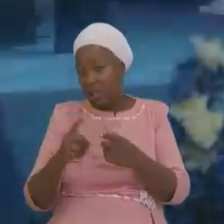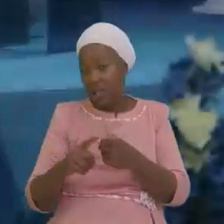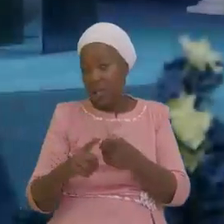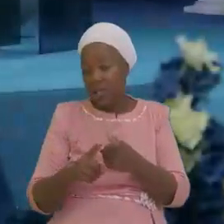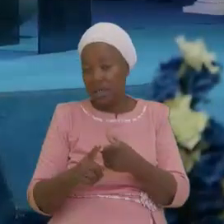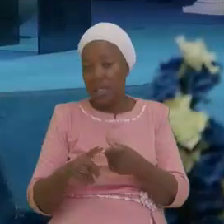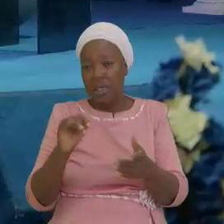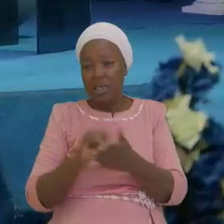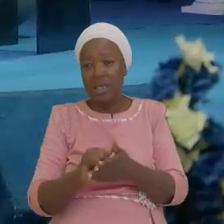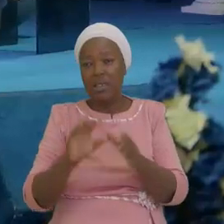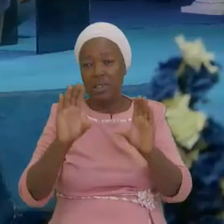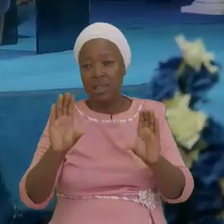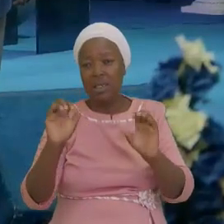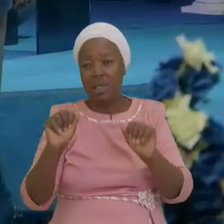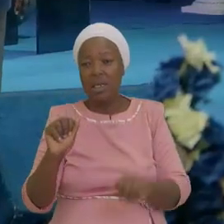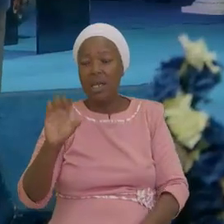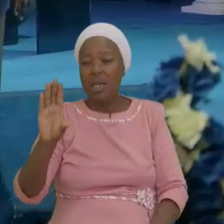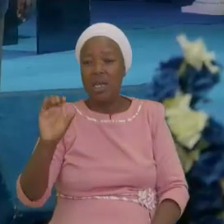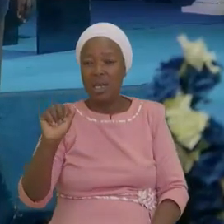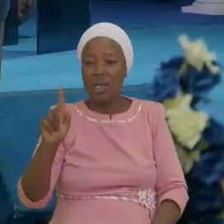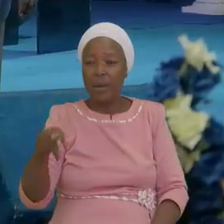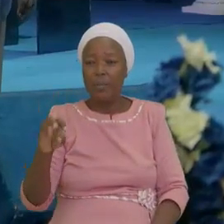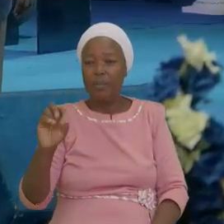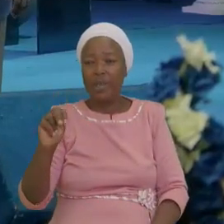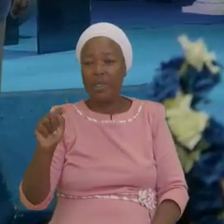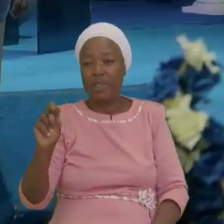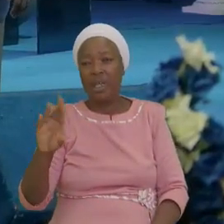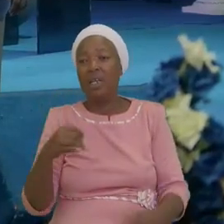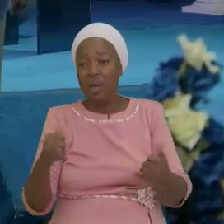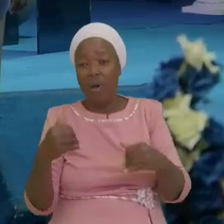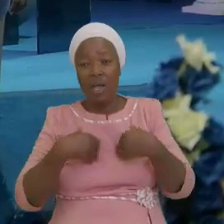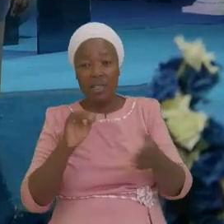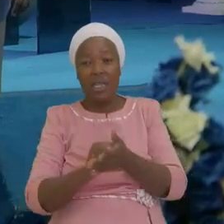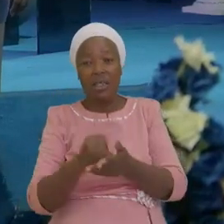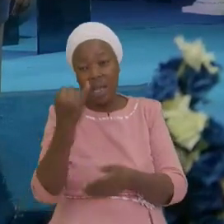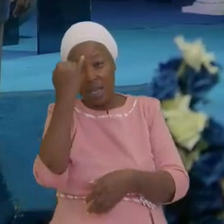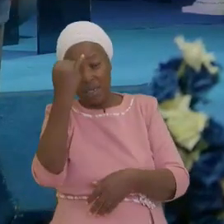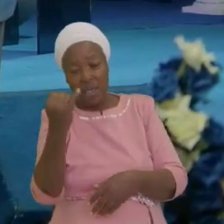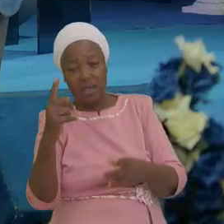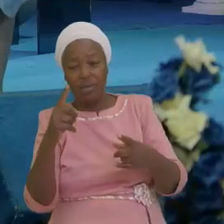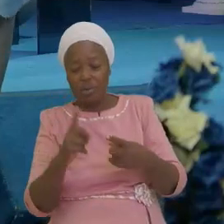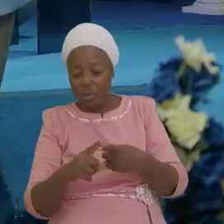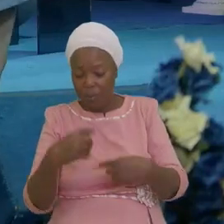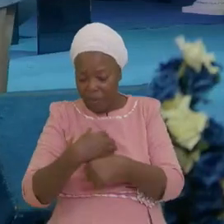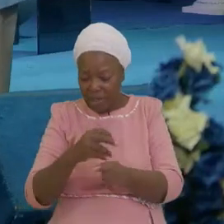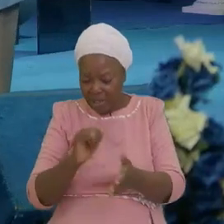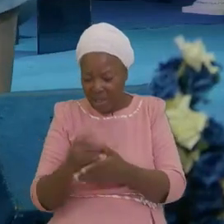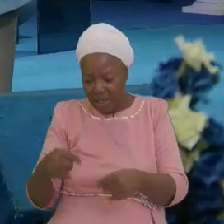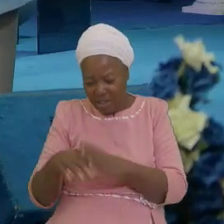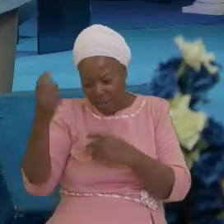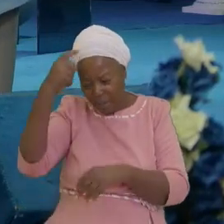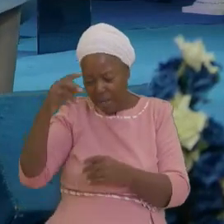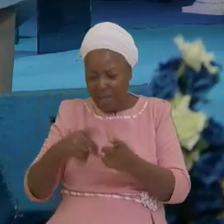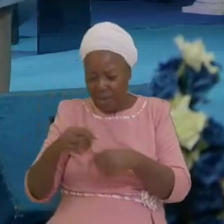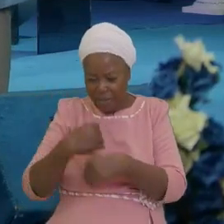He has to make that pattern in his mind. He has to make that picture before he